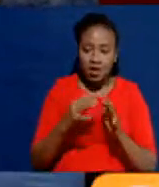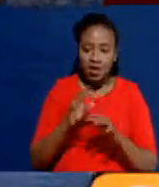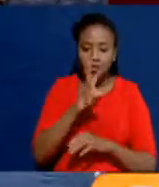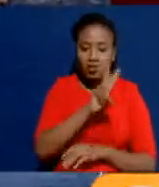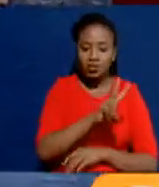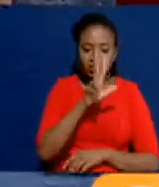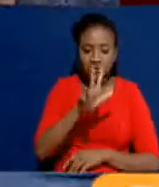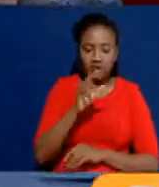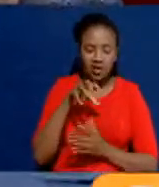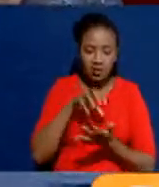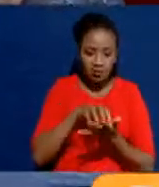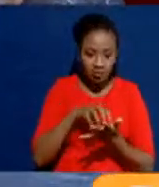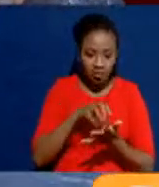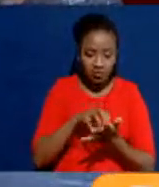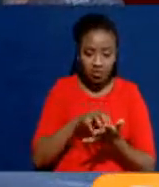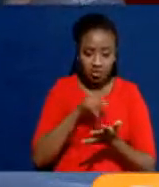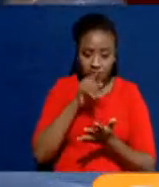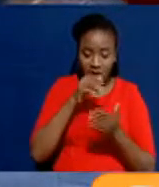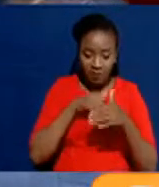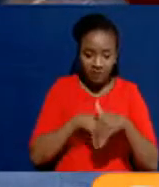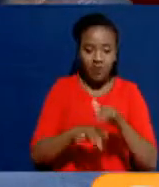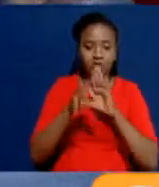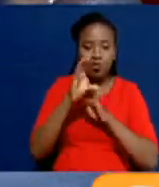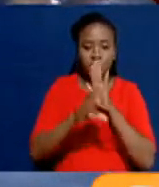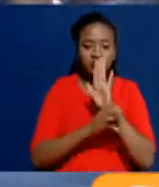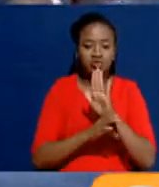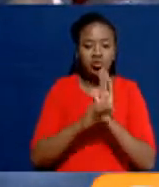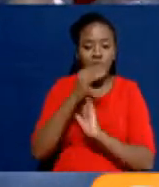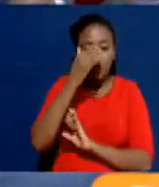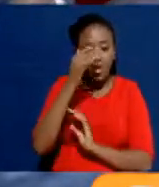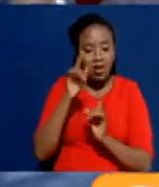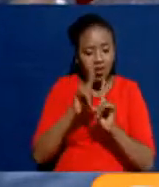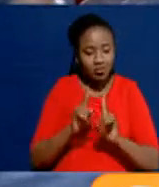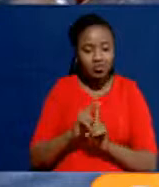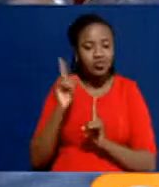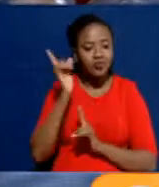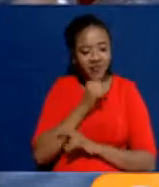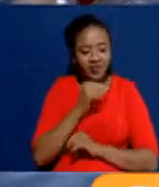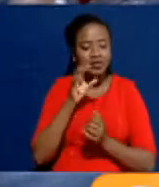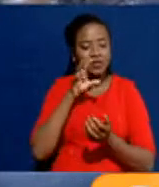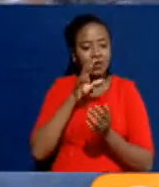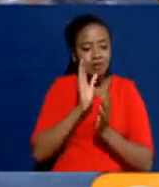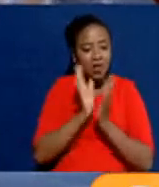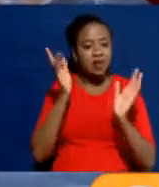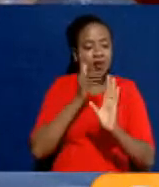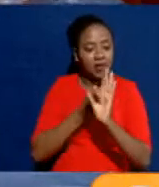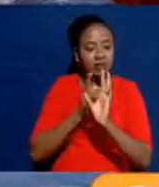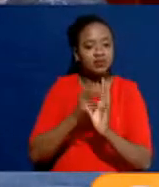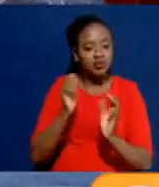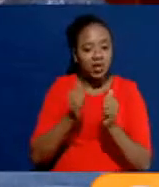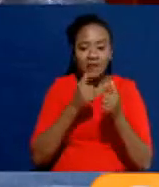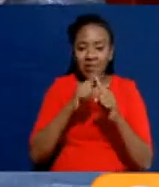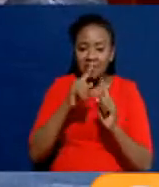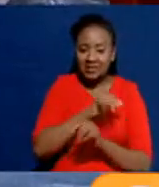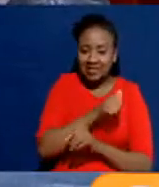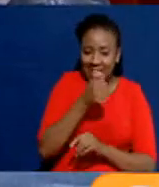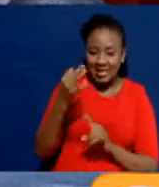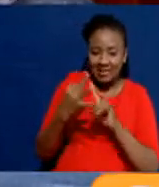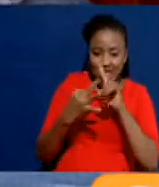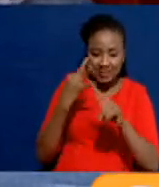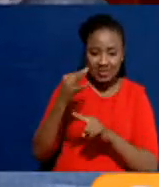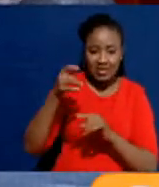were constitutional for the simple reason that there was public participation held on them. But the other two judges said, no, we do not agree. The